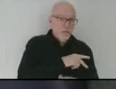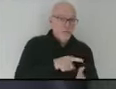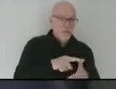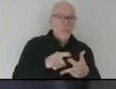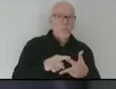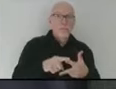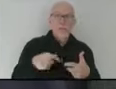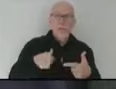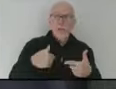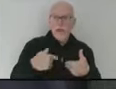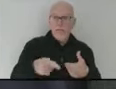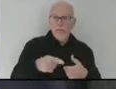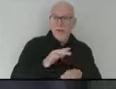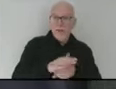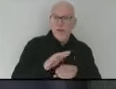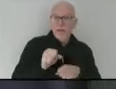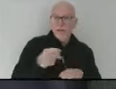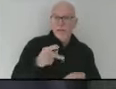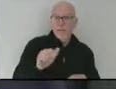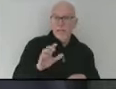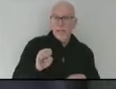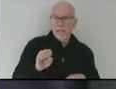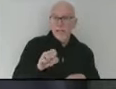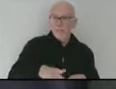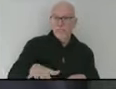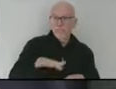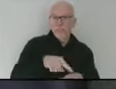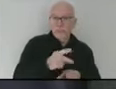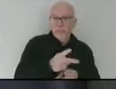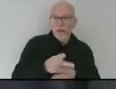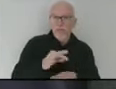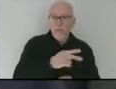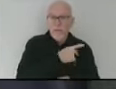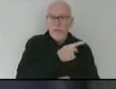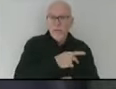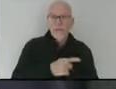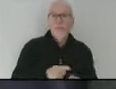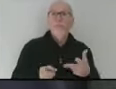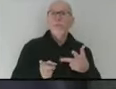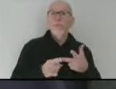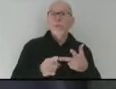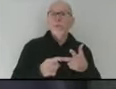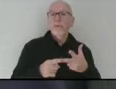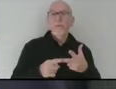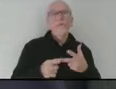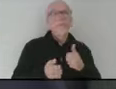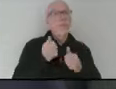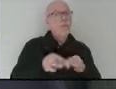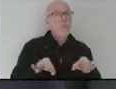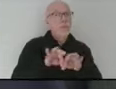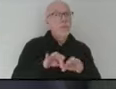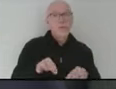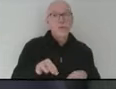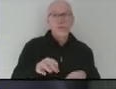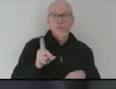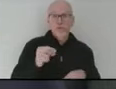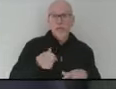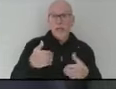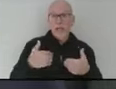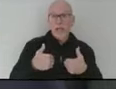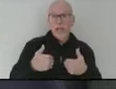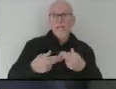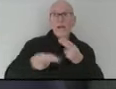the physical space that you need to take care of these same patients? And the third and the most important one is, do you have the